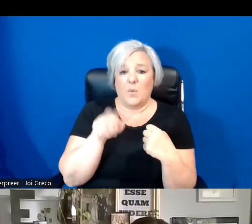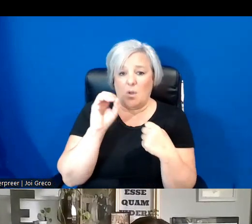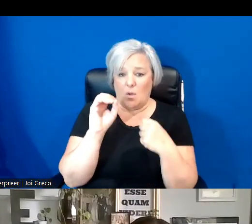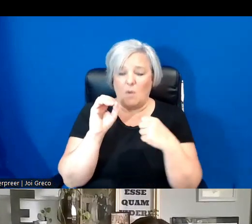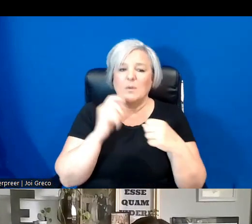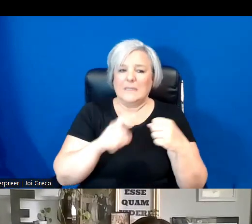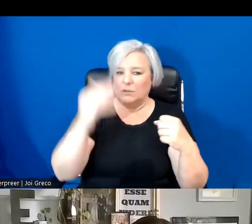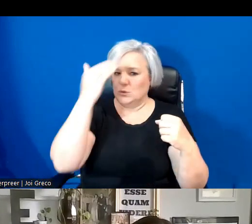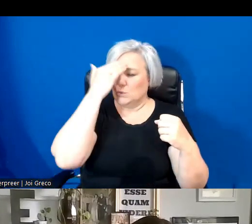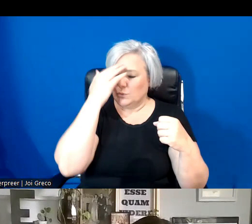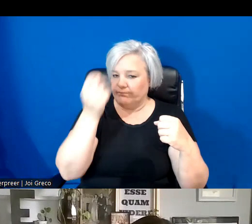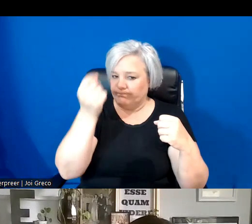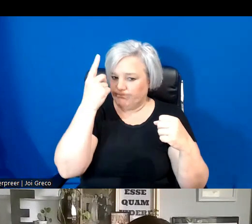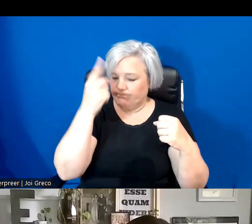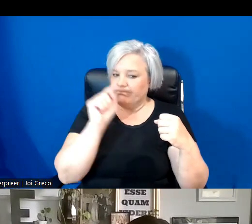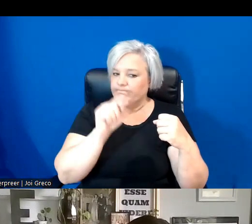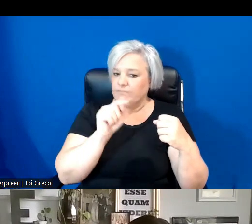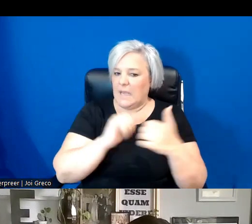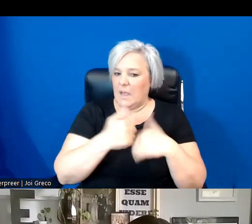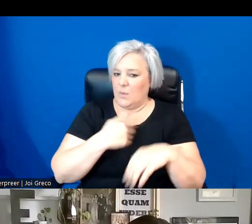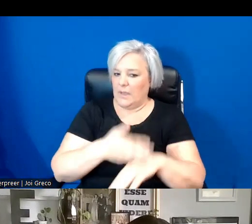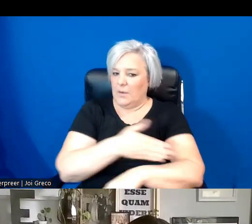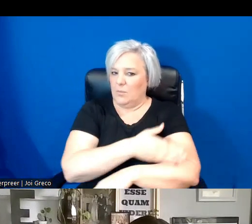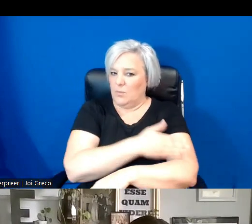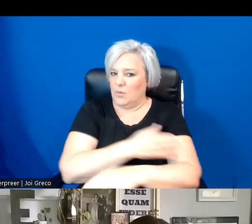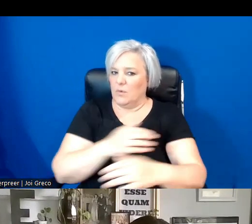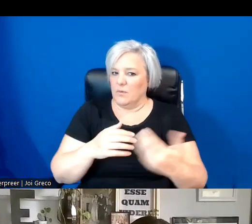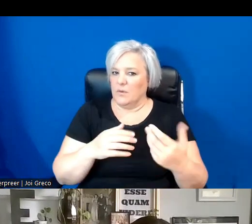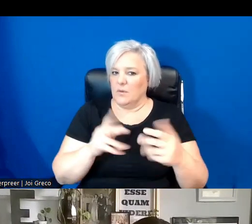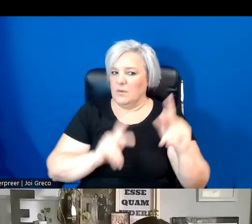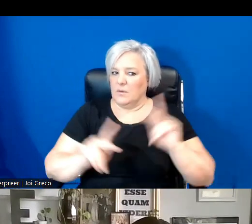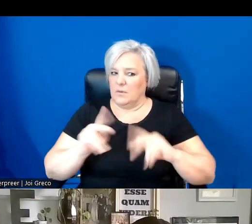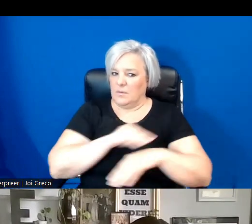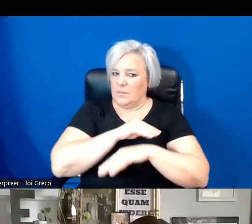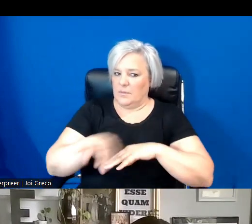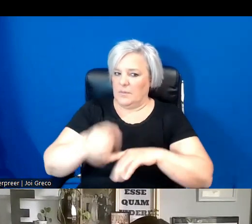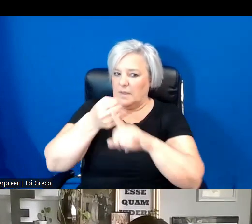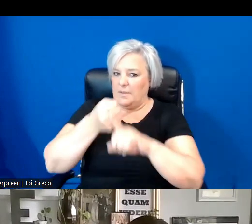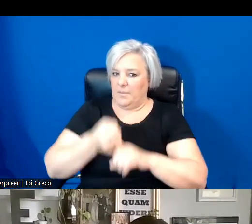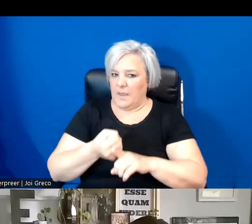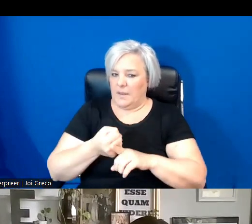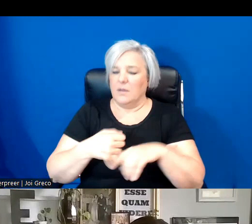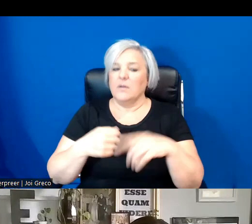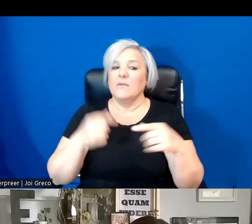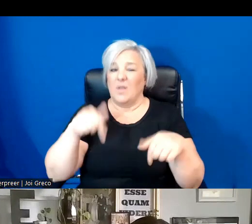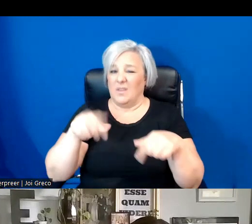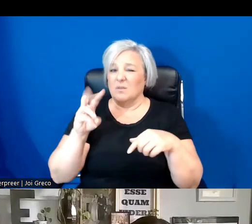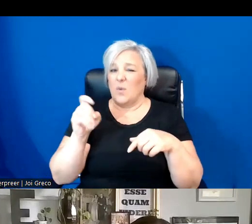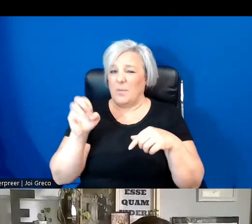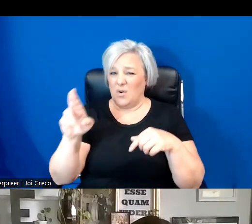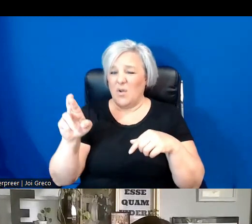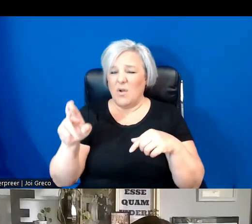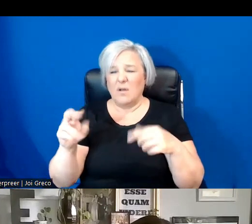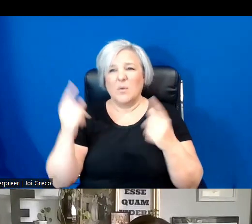acknowledge and look for the ways to improve social determinants of health. I think most importantly, especially for this webinar, as we're thinking about